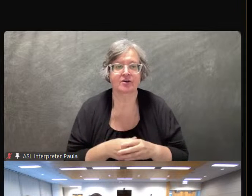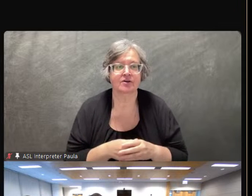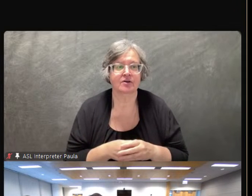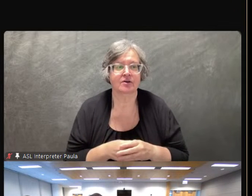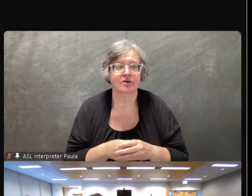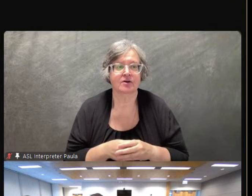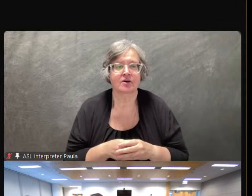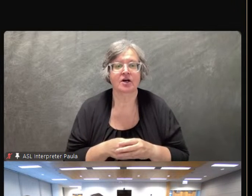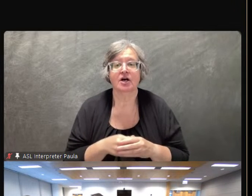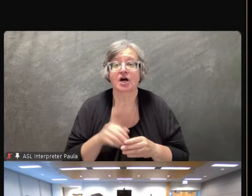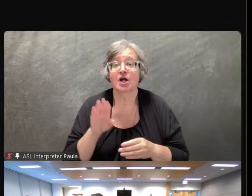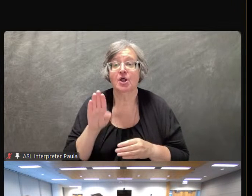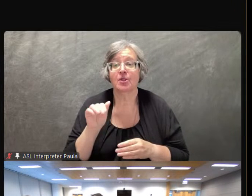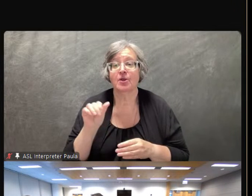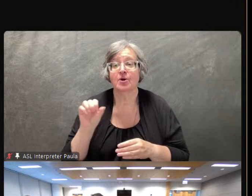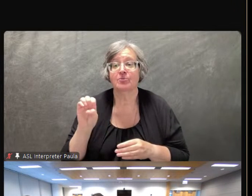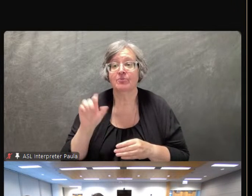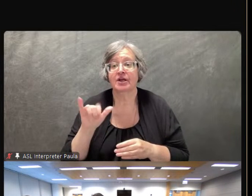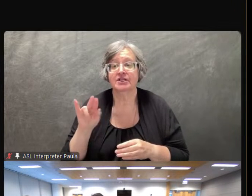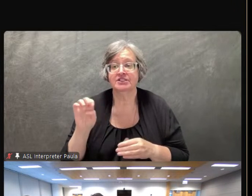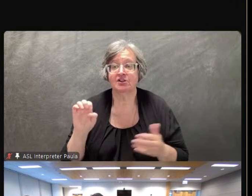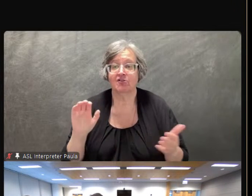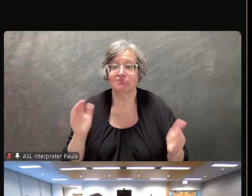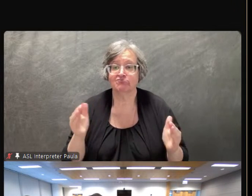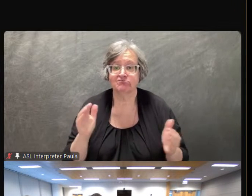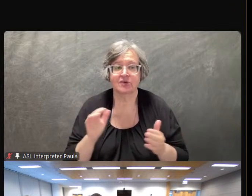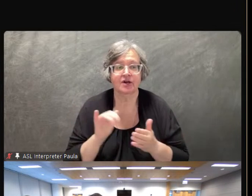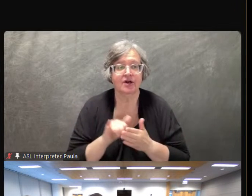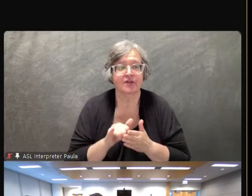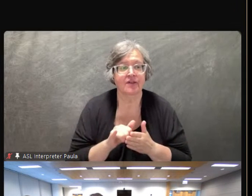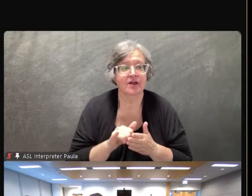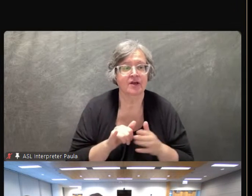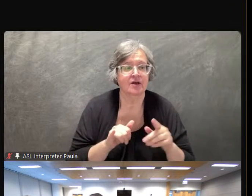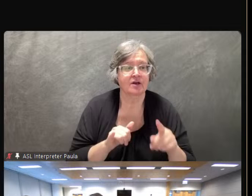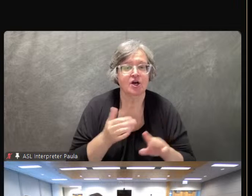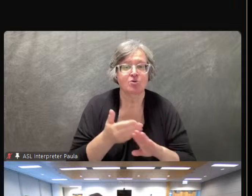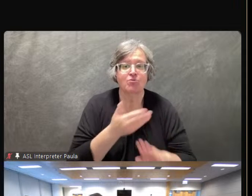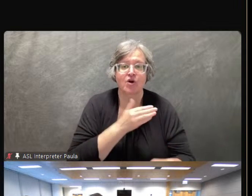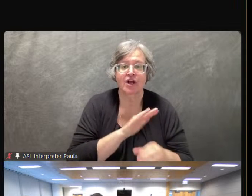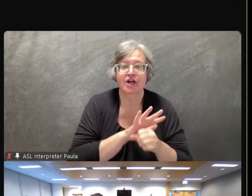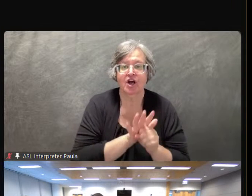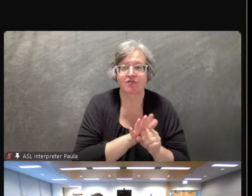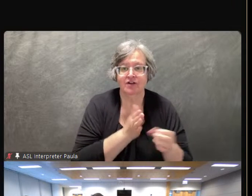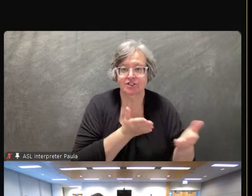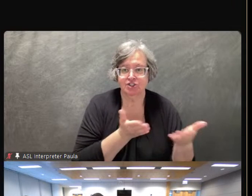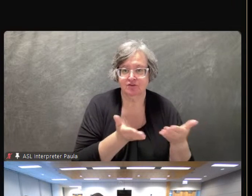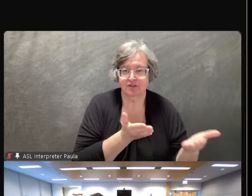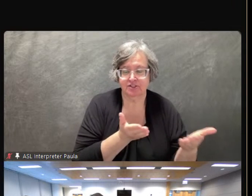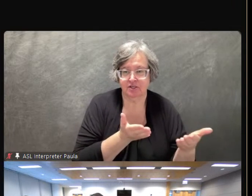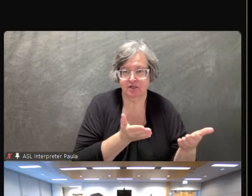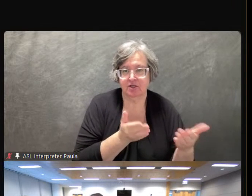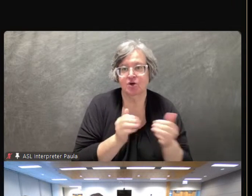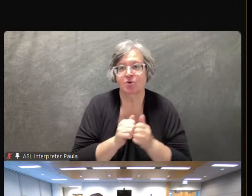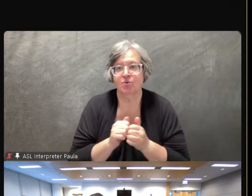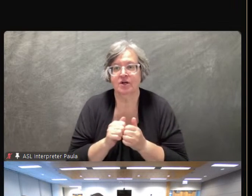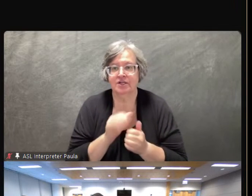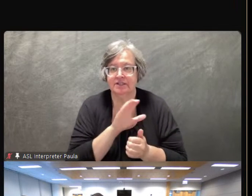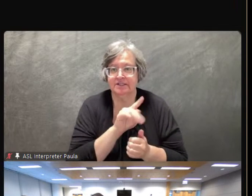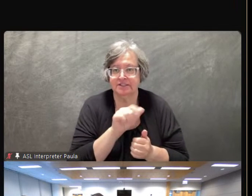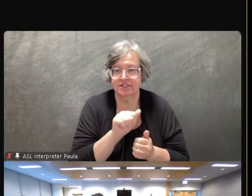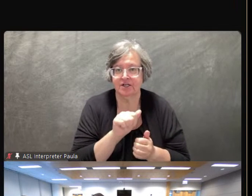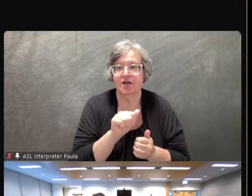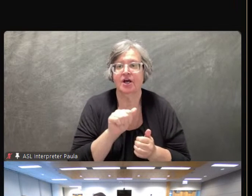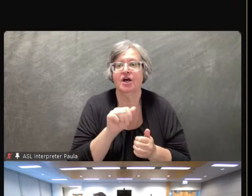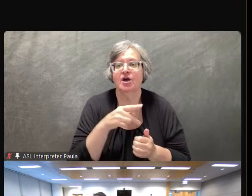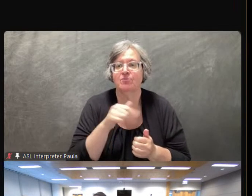baseline scenario is looking at a certain percentage of pre-COVID services on both CTA, base and